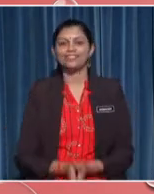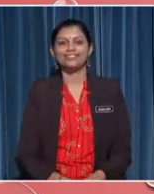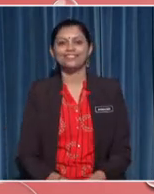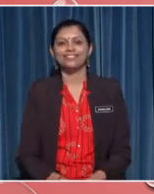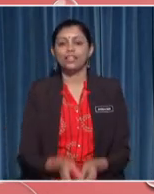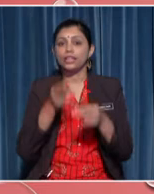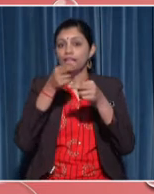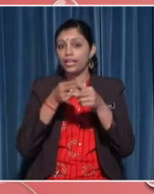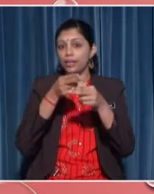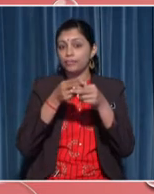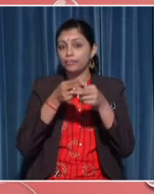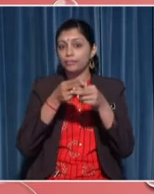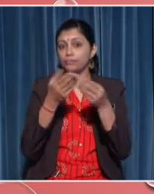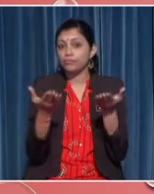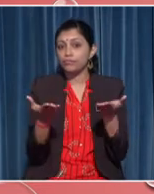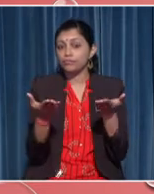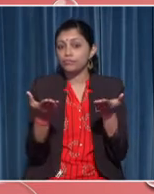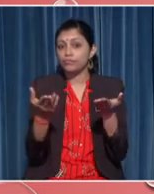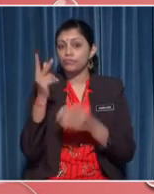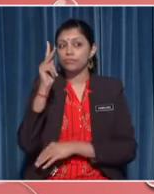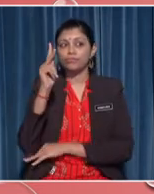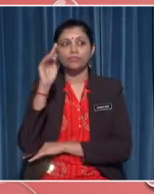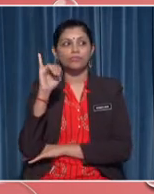it is called kyat.